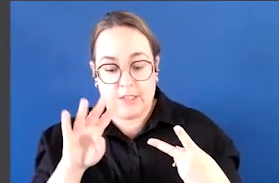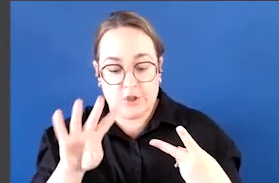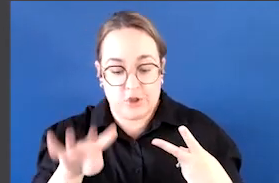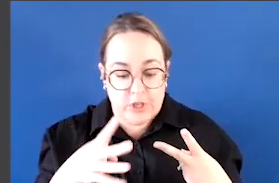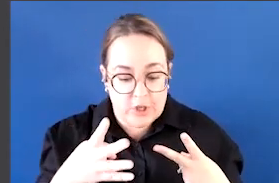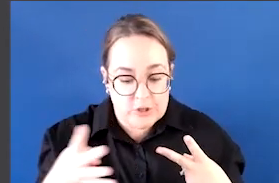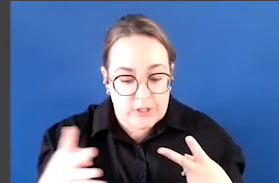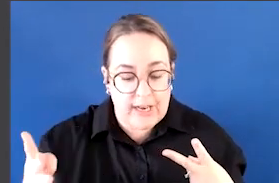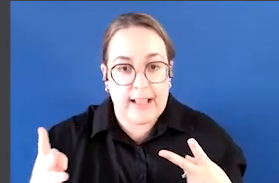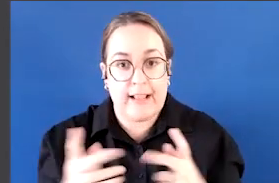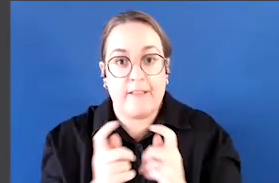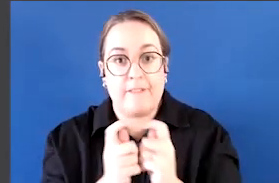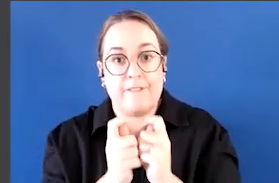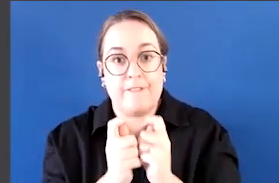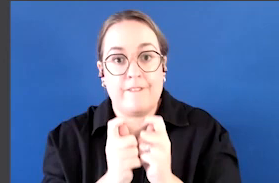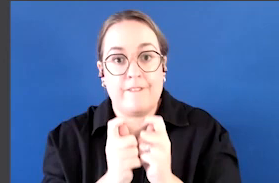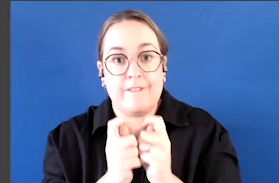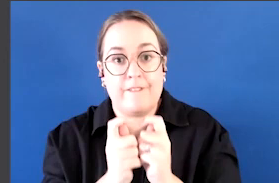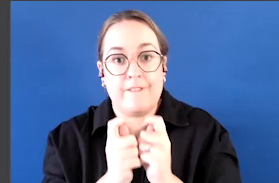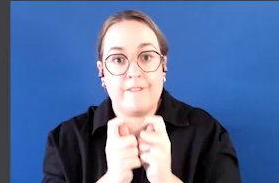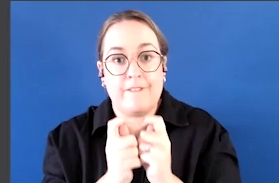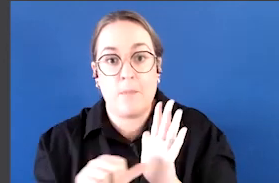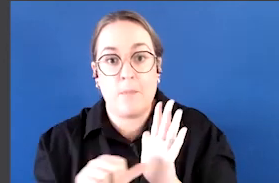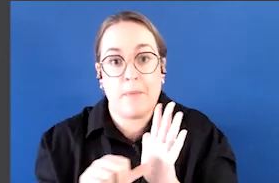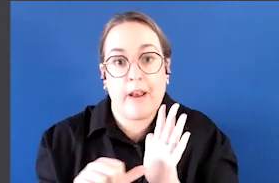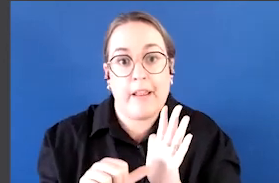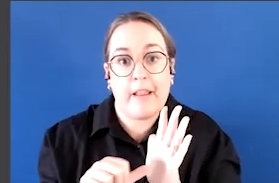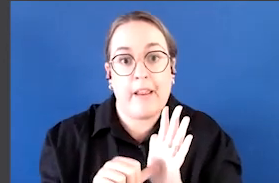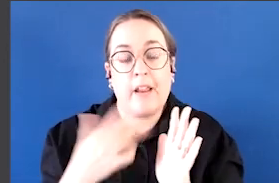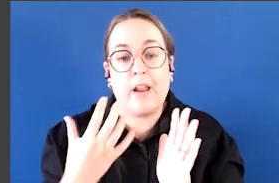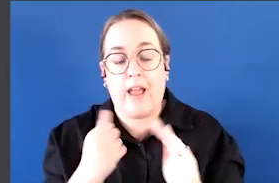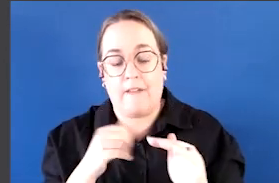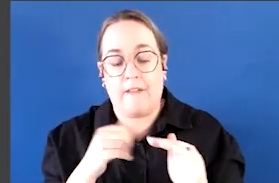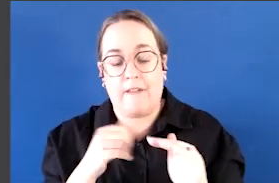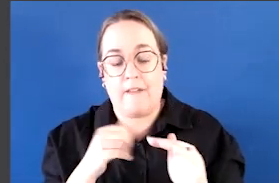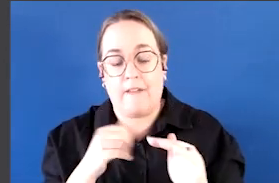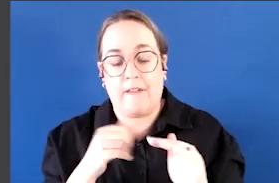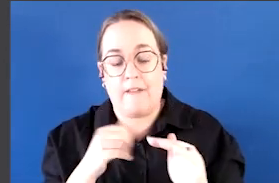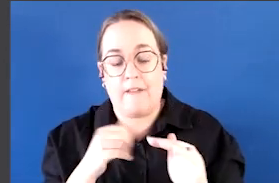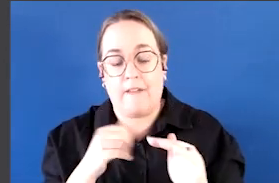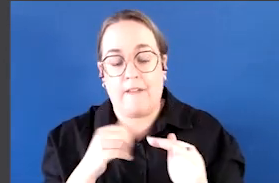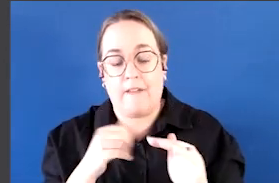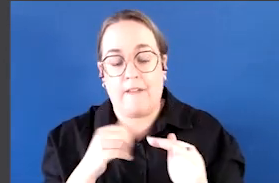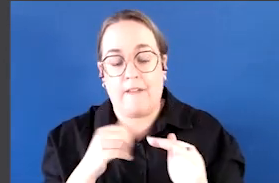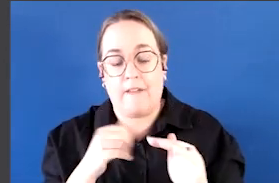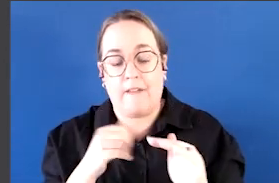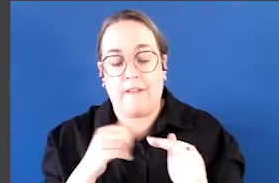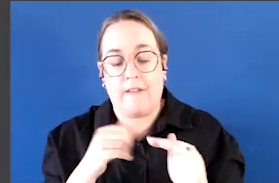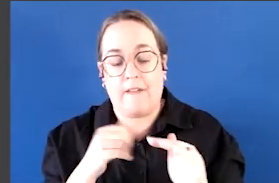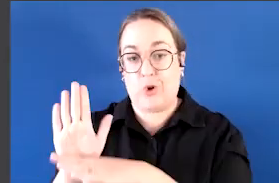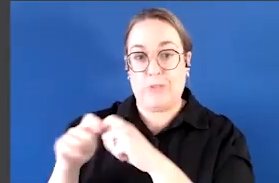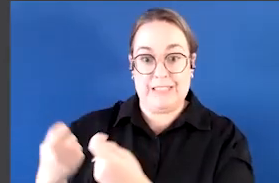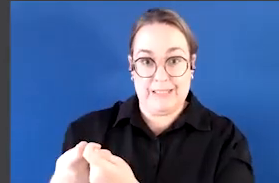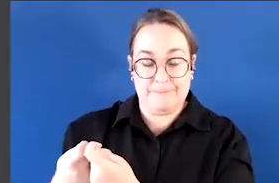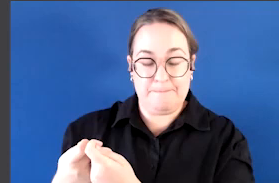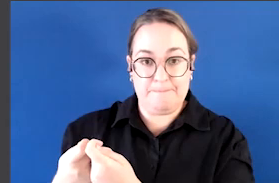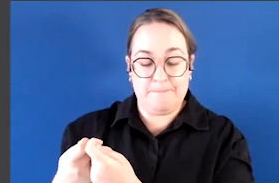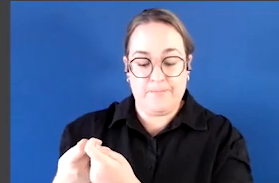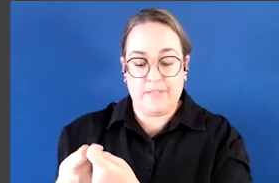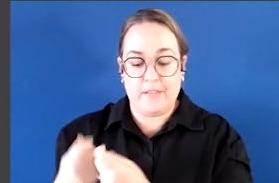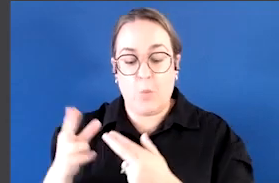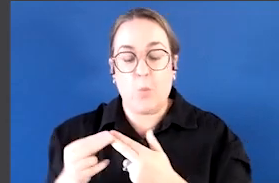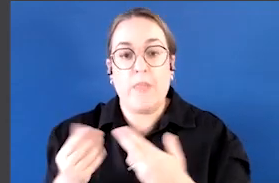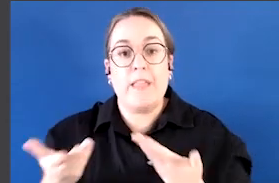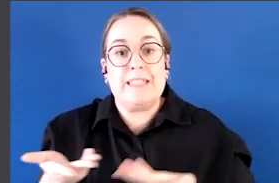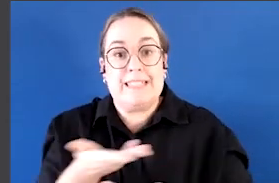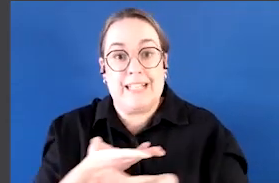pricing, scheduling, value for money. These are supported by both our internal teams and our external advisors. And